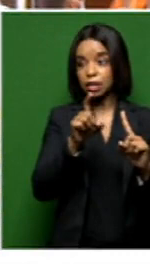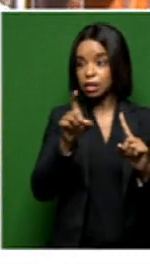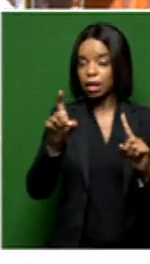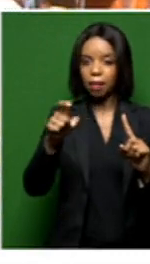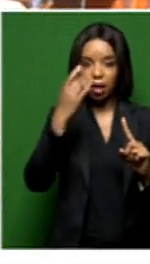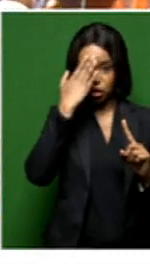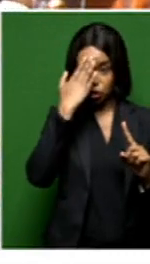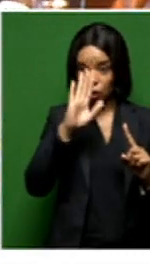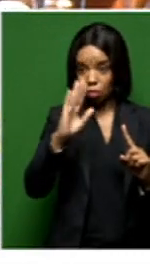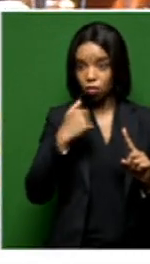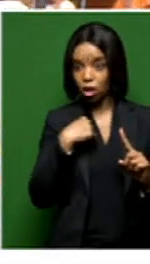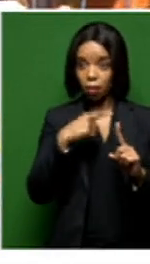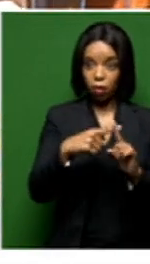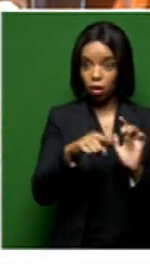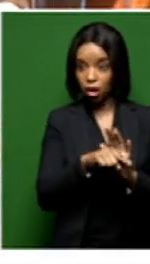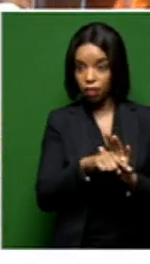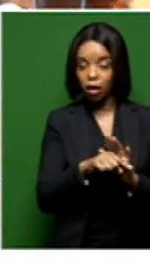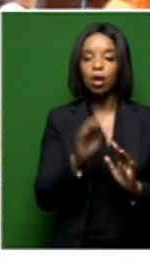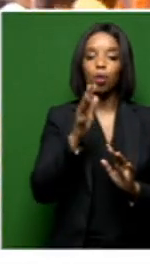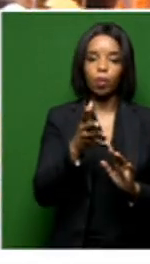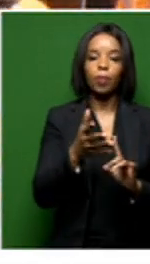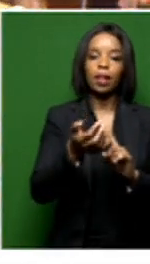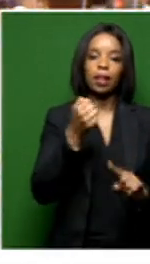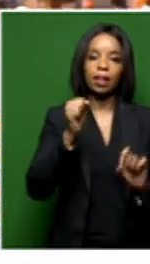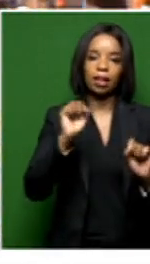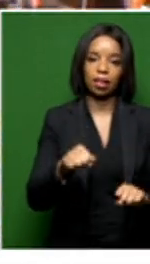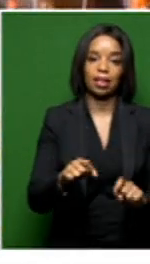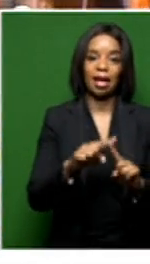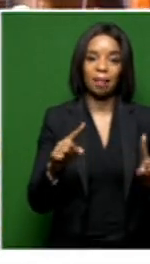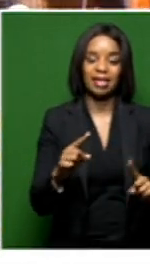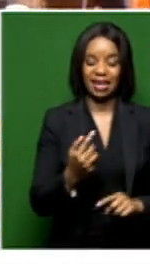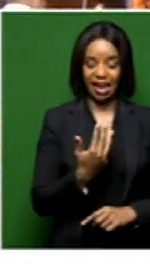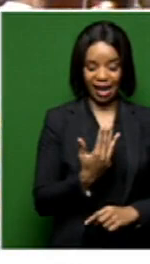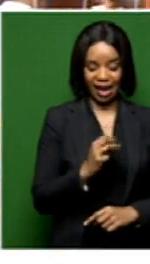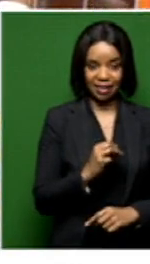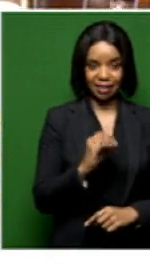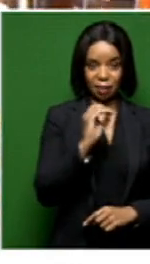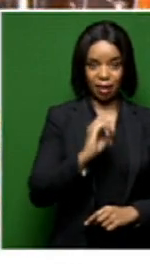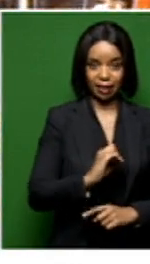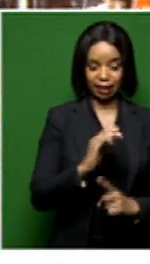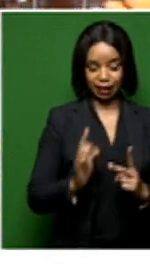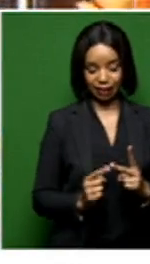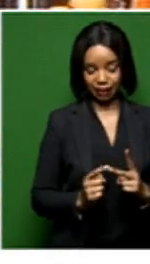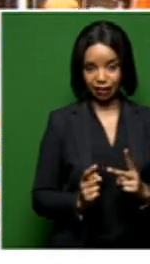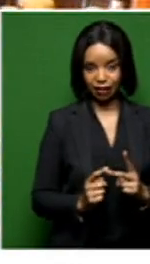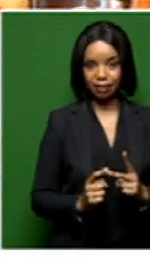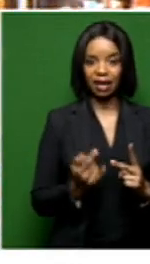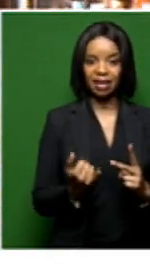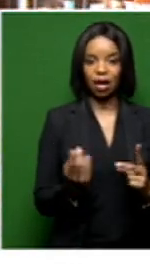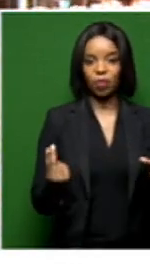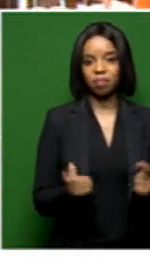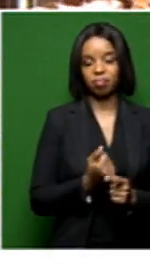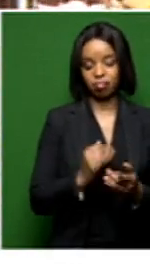been able to reach out to. But the second 90%, we have regressed to